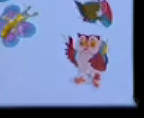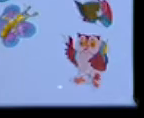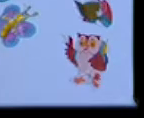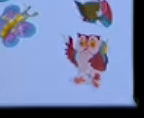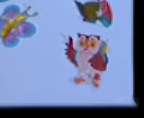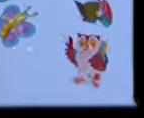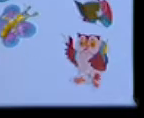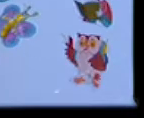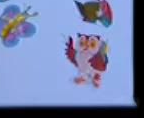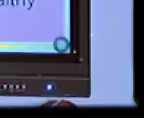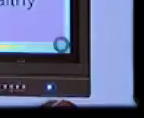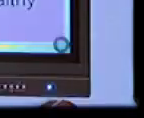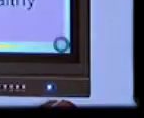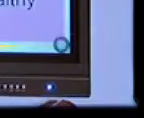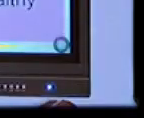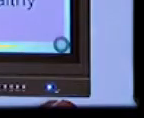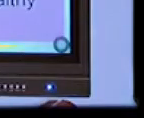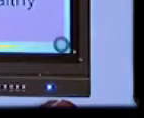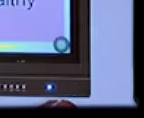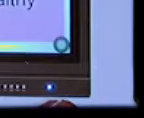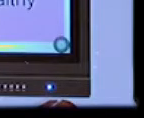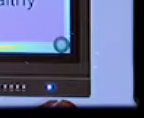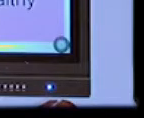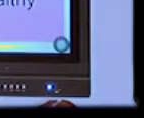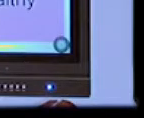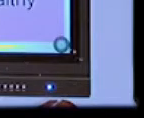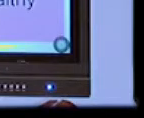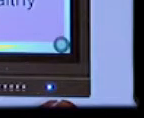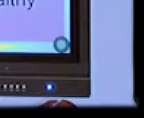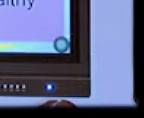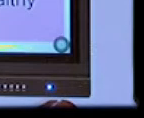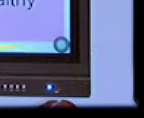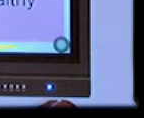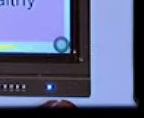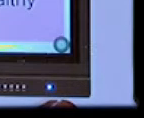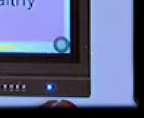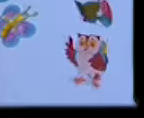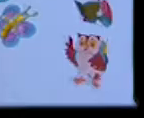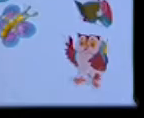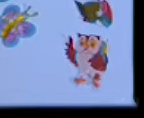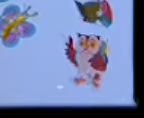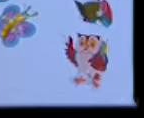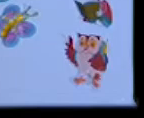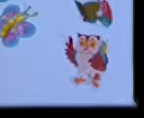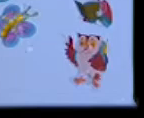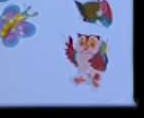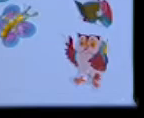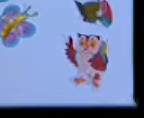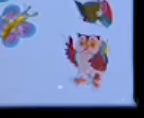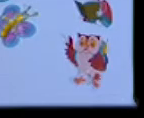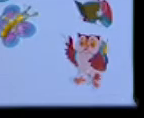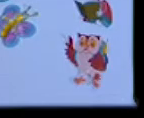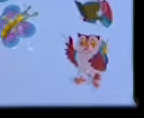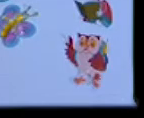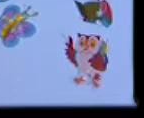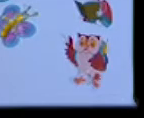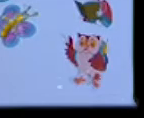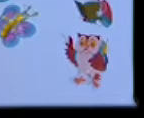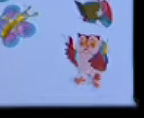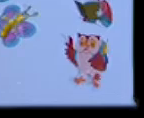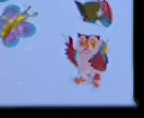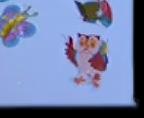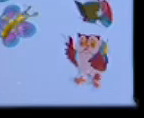emasmi? Okay. Now, we're going to listen to a track about food advertisement. Ya'ni biz sizlar bilan ovqat reklamasi